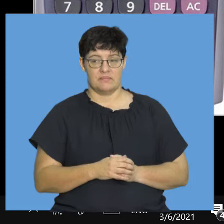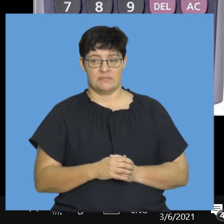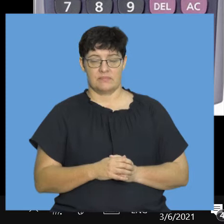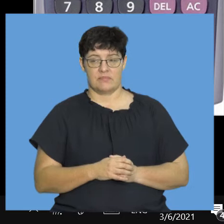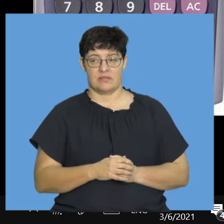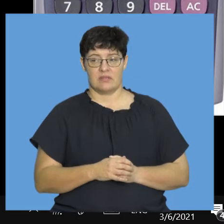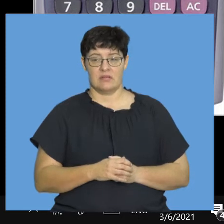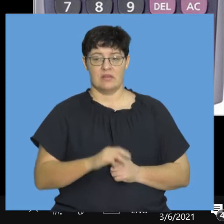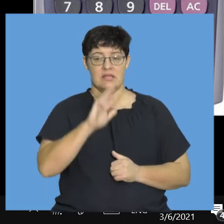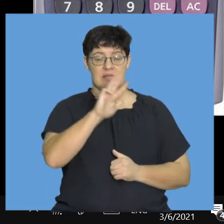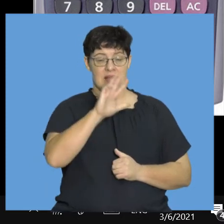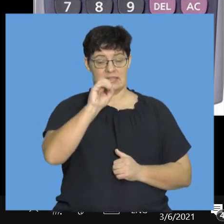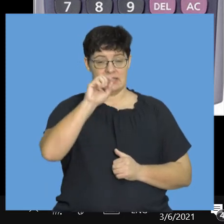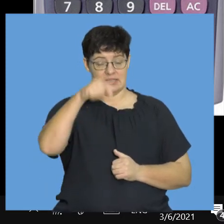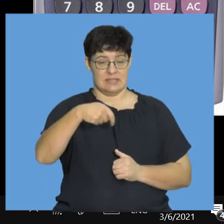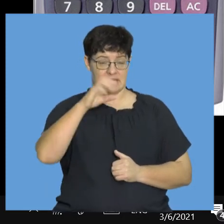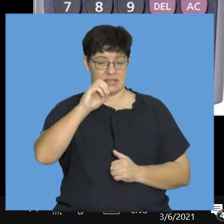On 90,000,